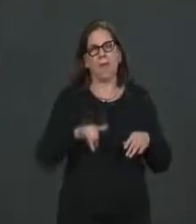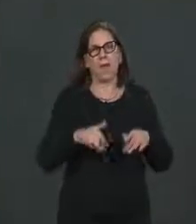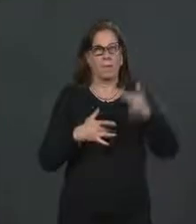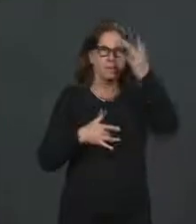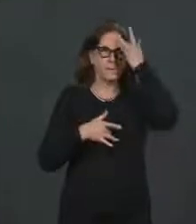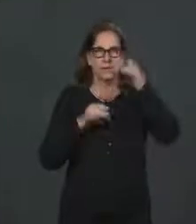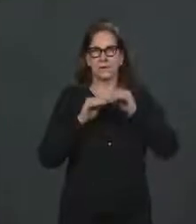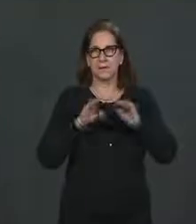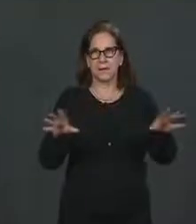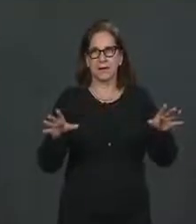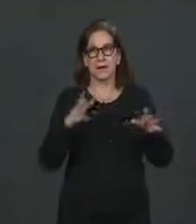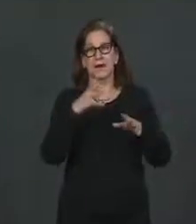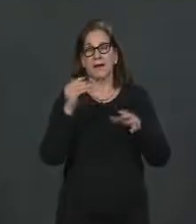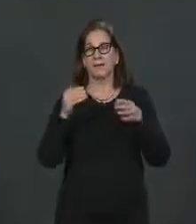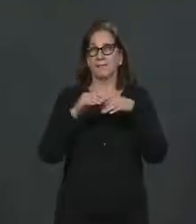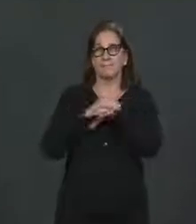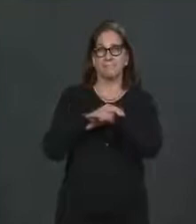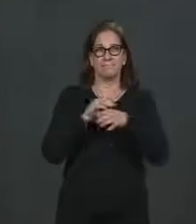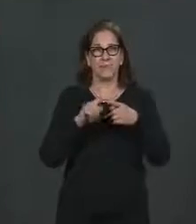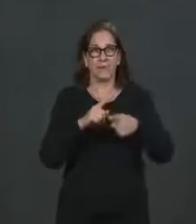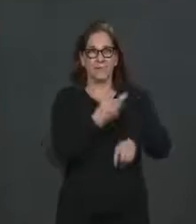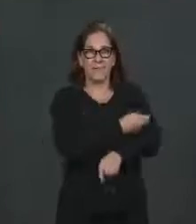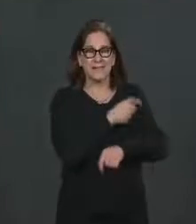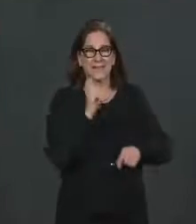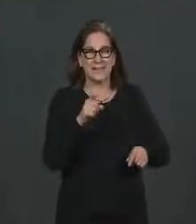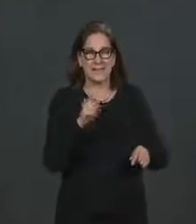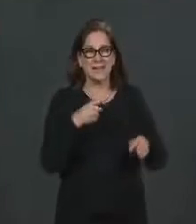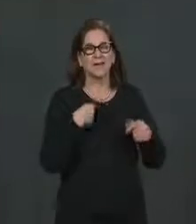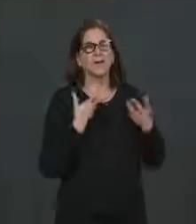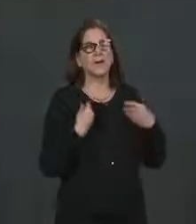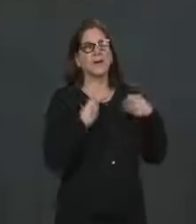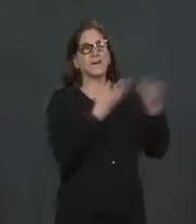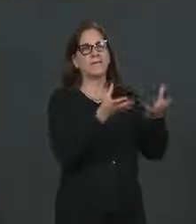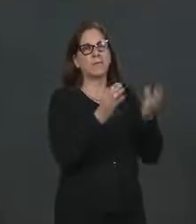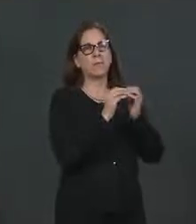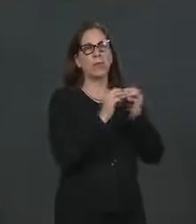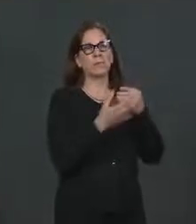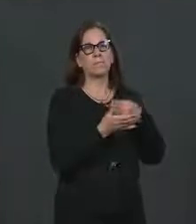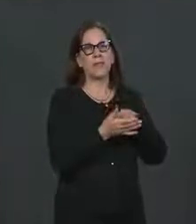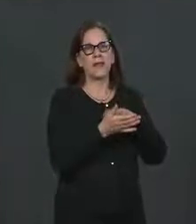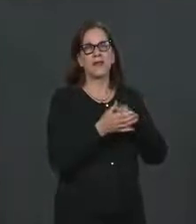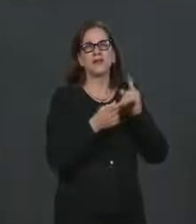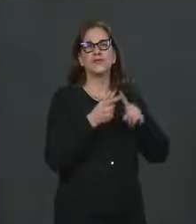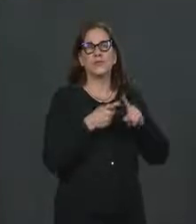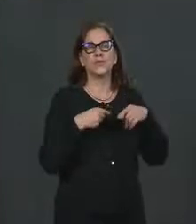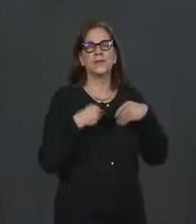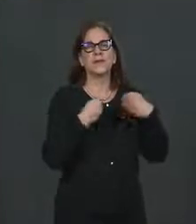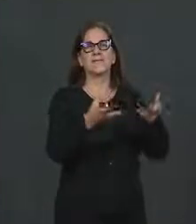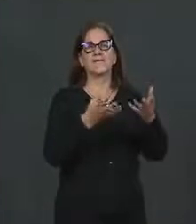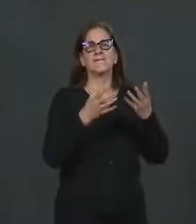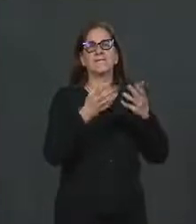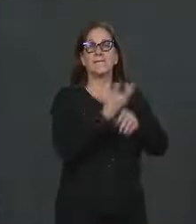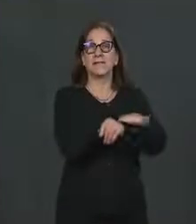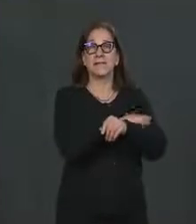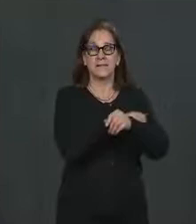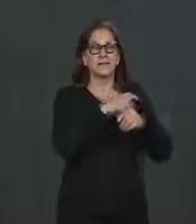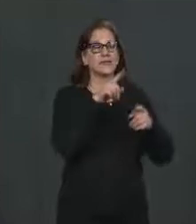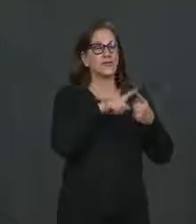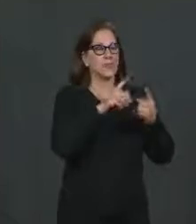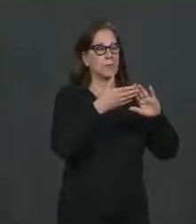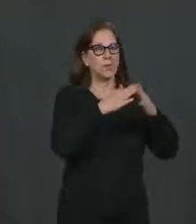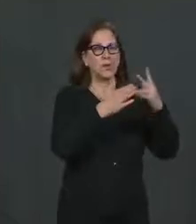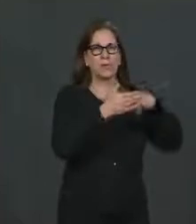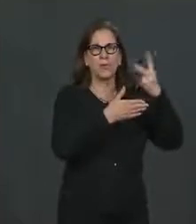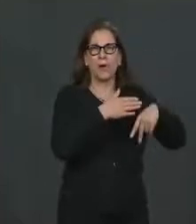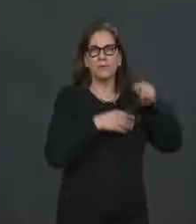also going to send more aid to states to expand the opening more community vaccination sites. More vaccines, more